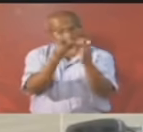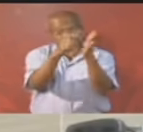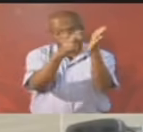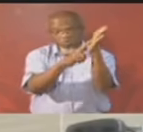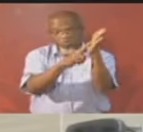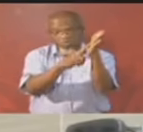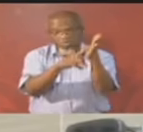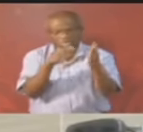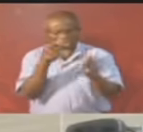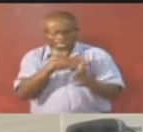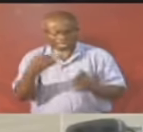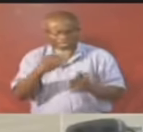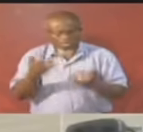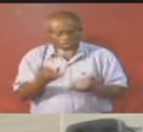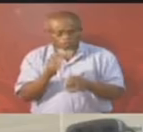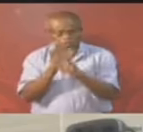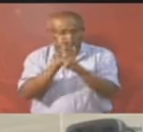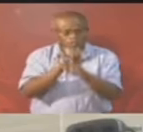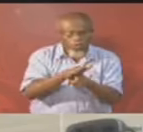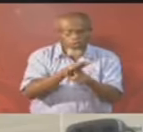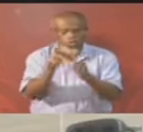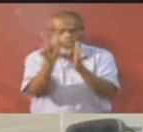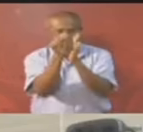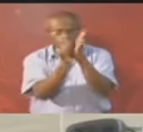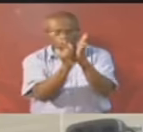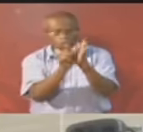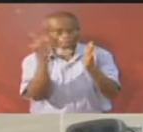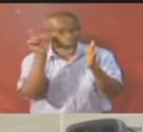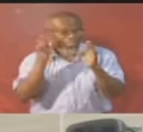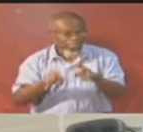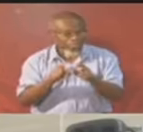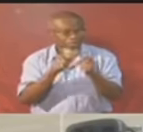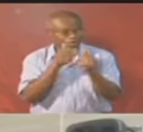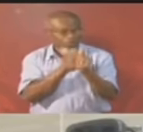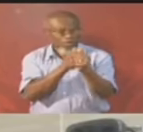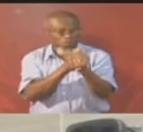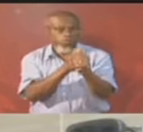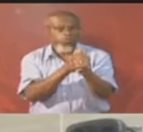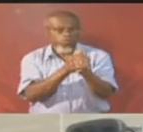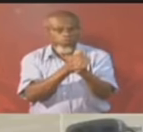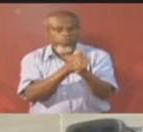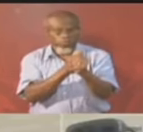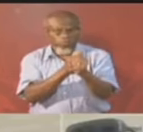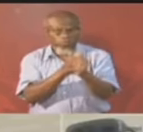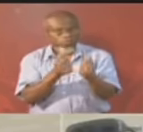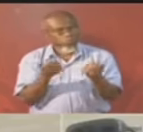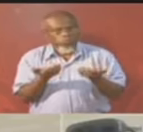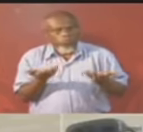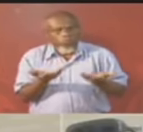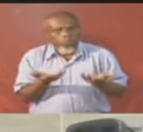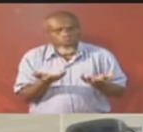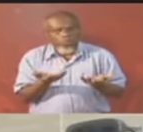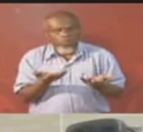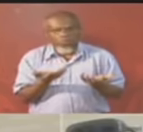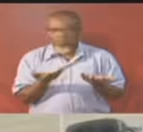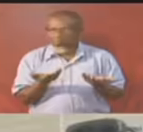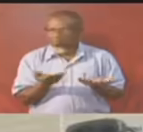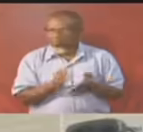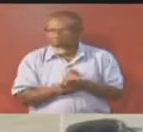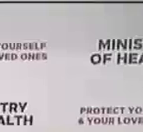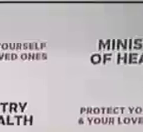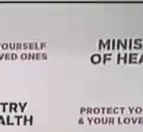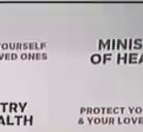law to adhere to all, to all that is required under health, safety, and security regulations. Thank